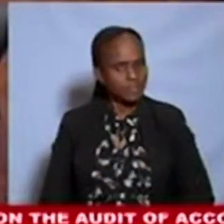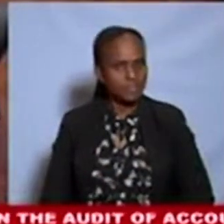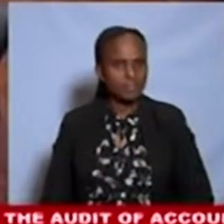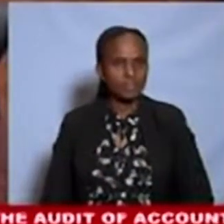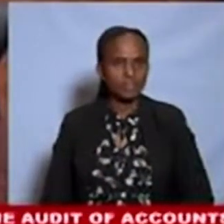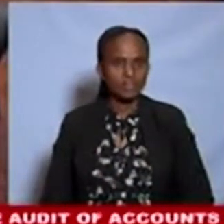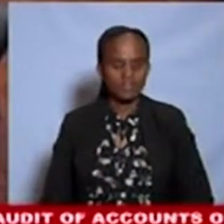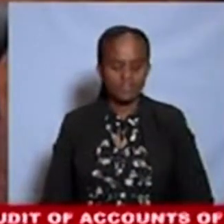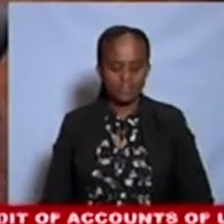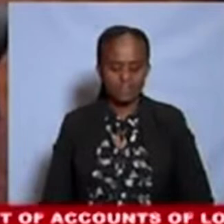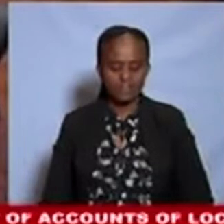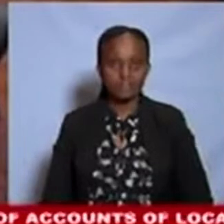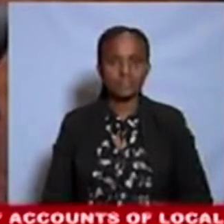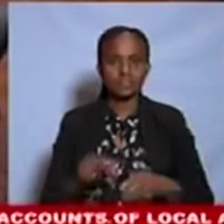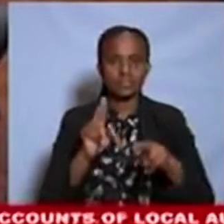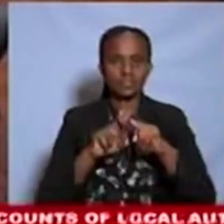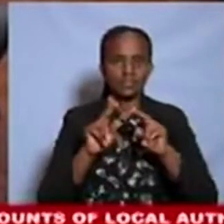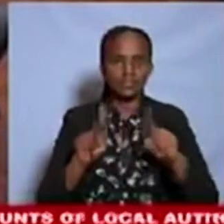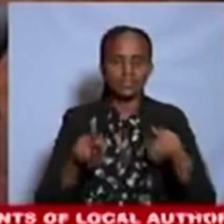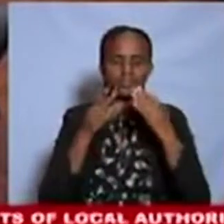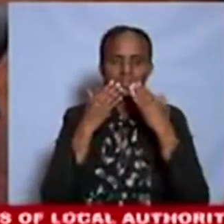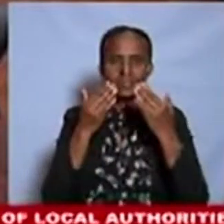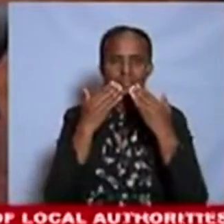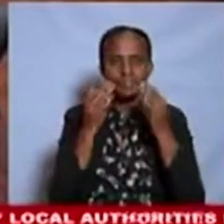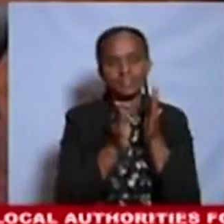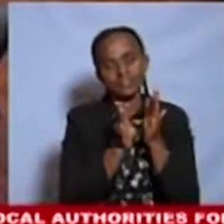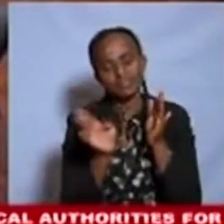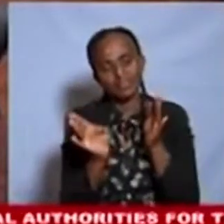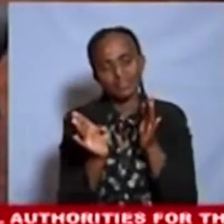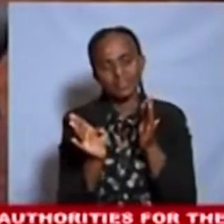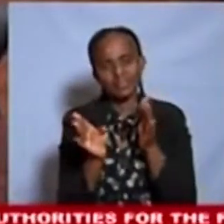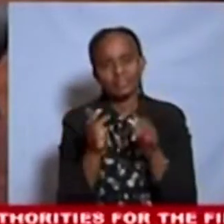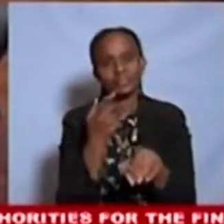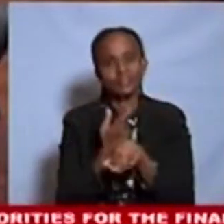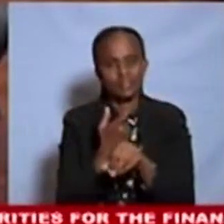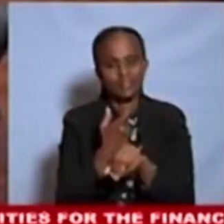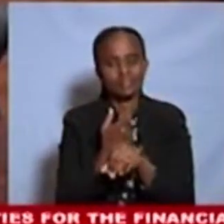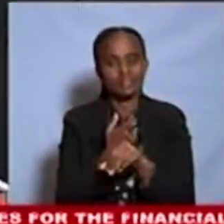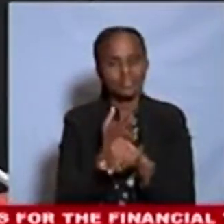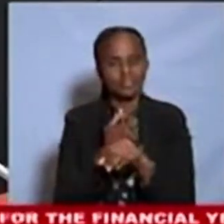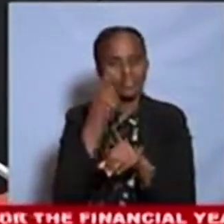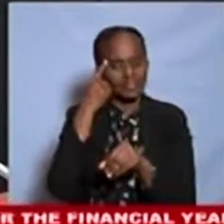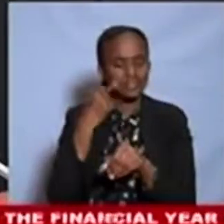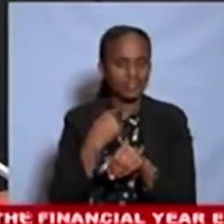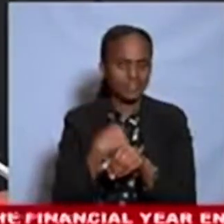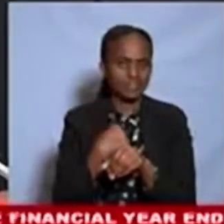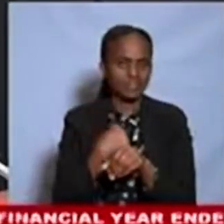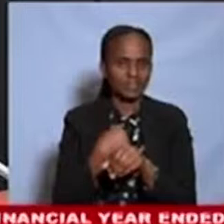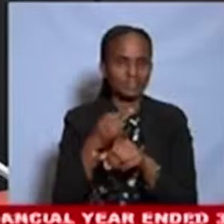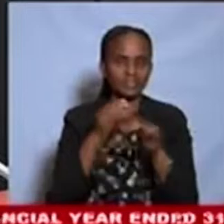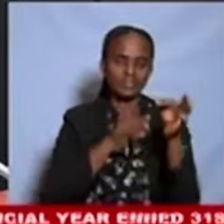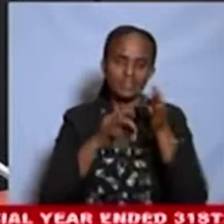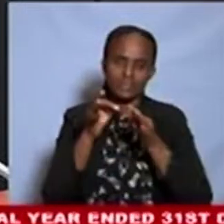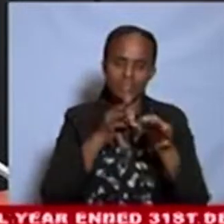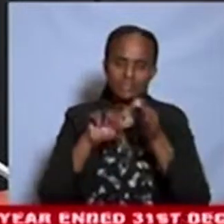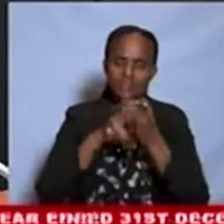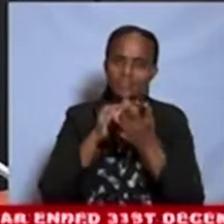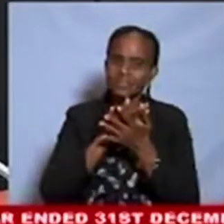Thank you, Chair. Off the cuff, I think it will be difficult for me to state how much